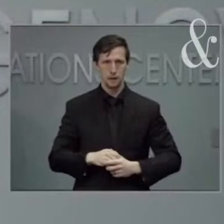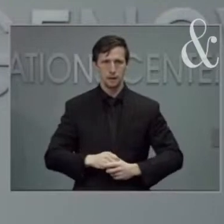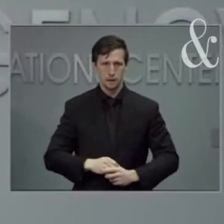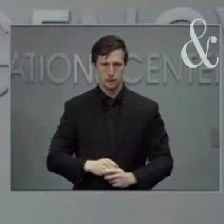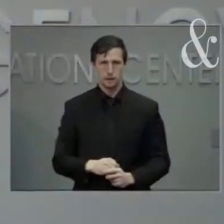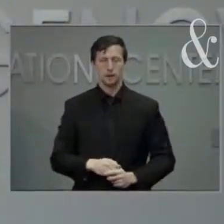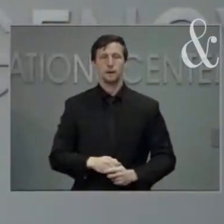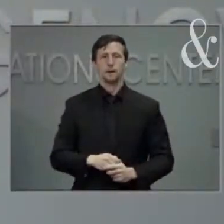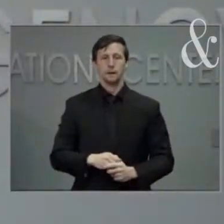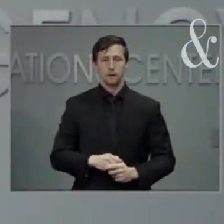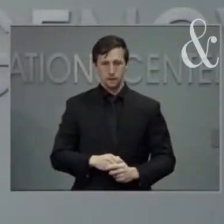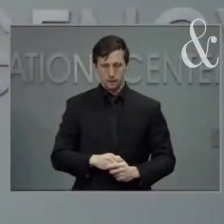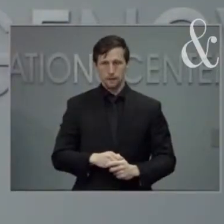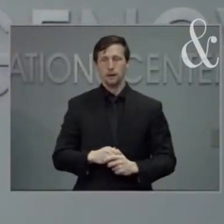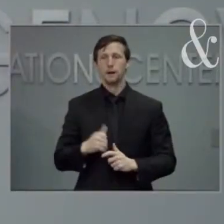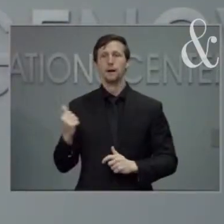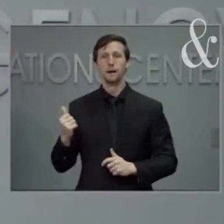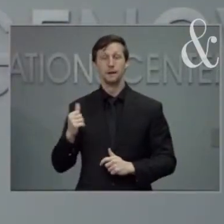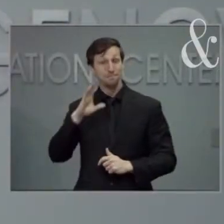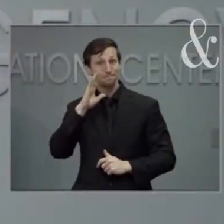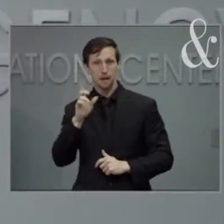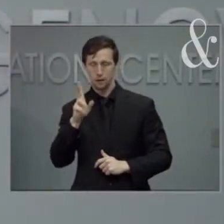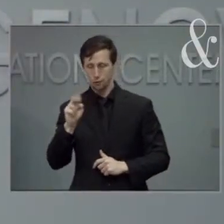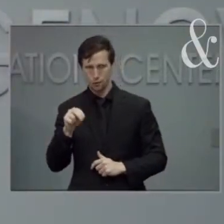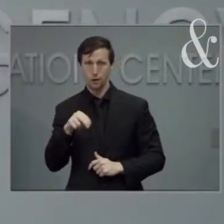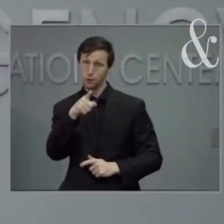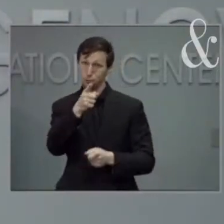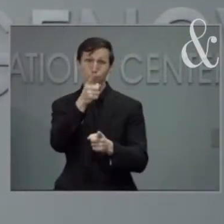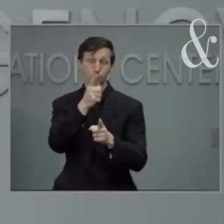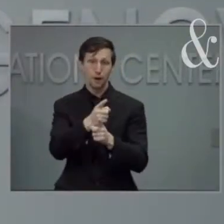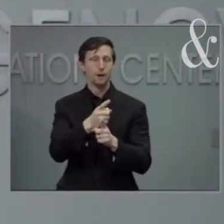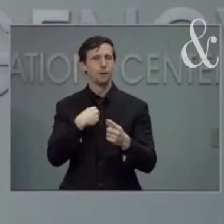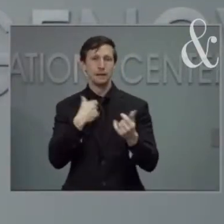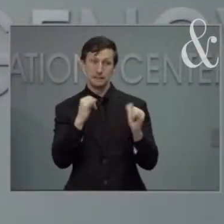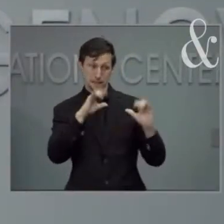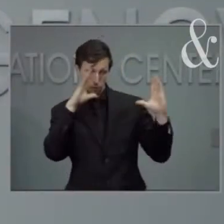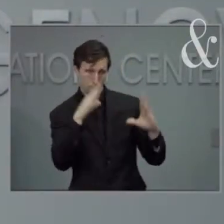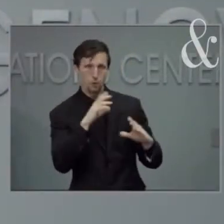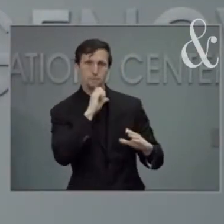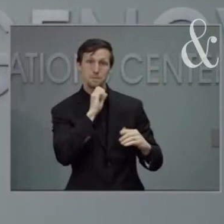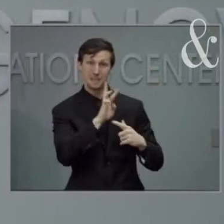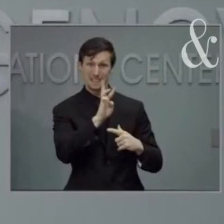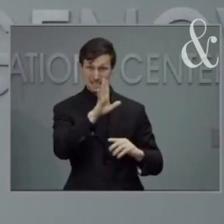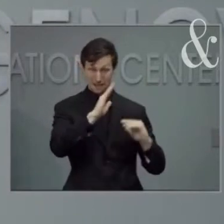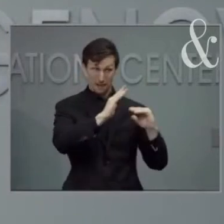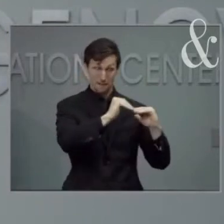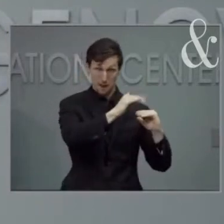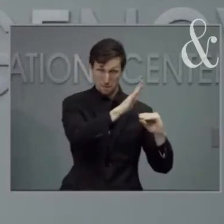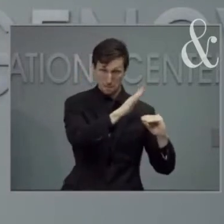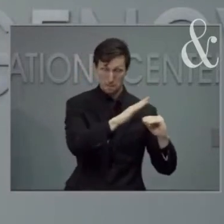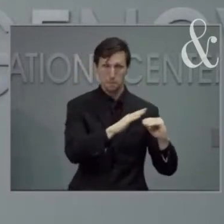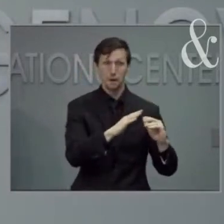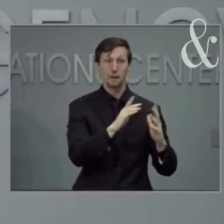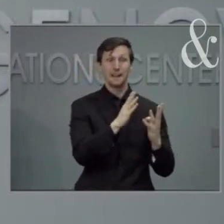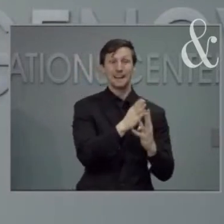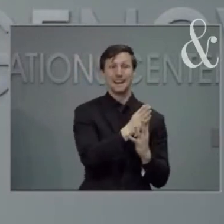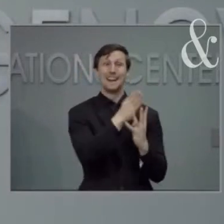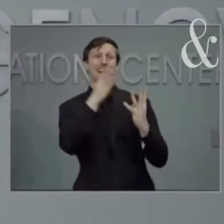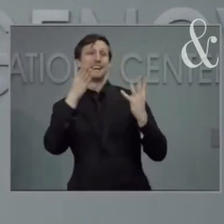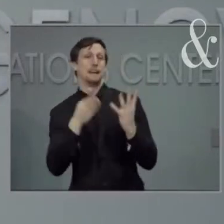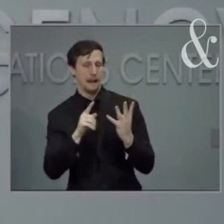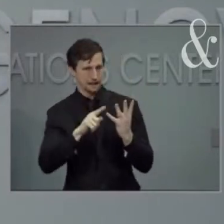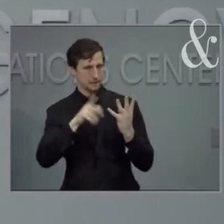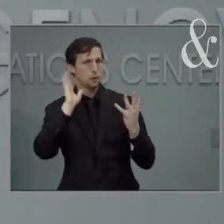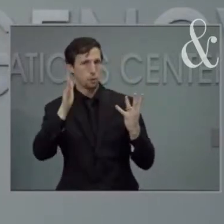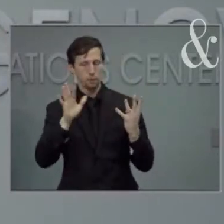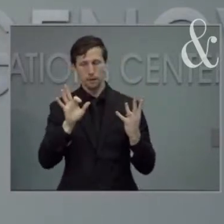Hi, Dawn. As you rightly point out, we continue to vaccinate those that are 65 and up, but the next group is our frontline essential